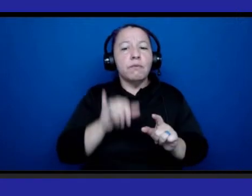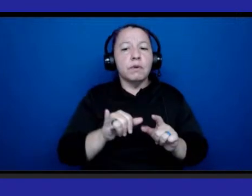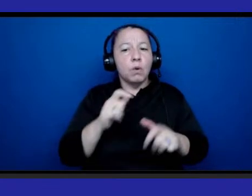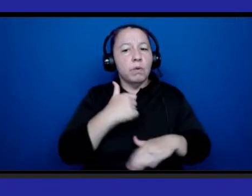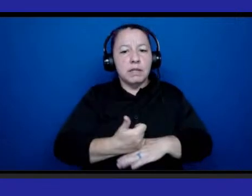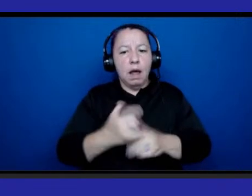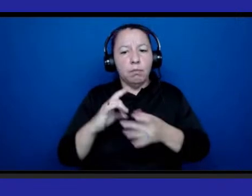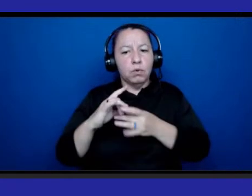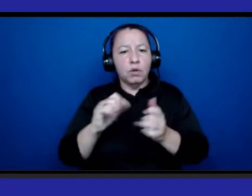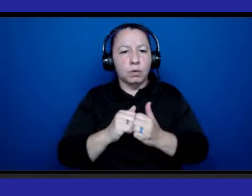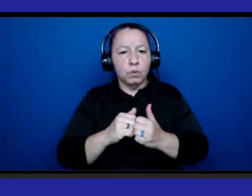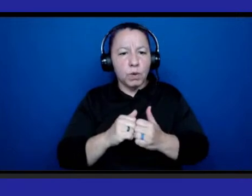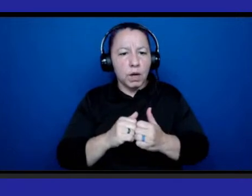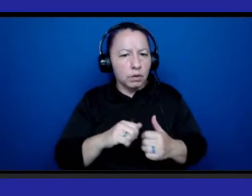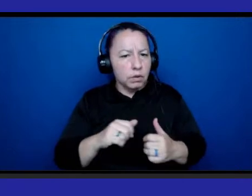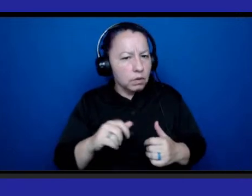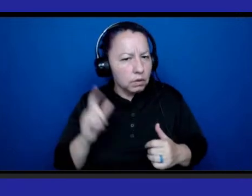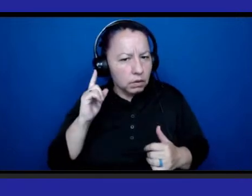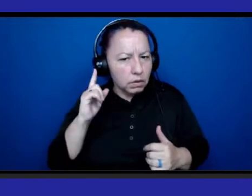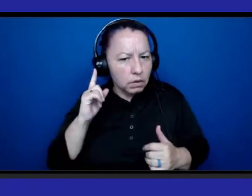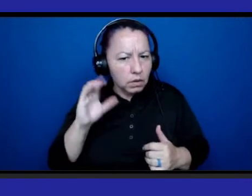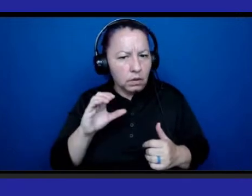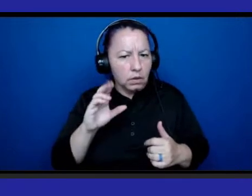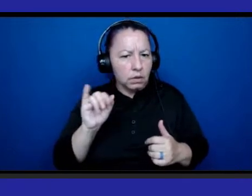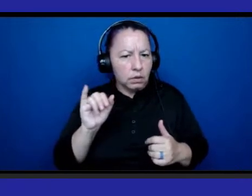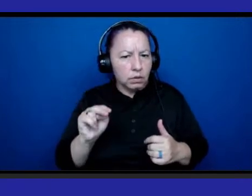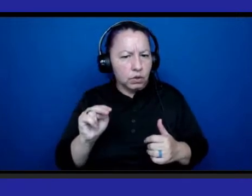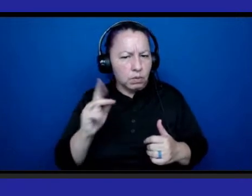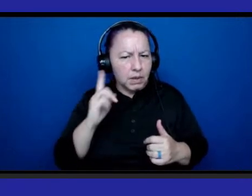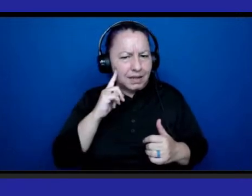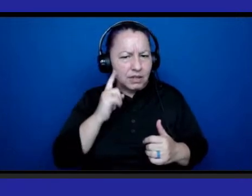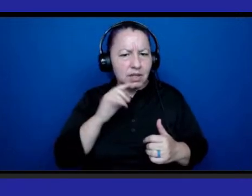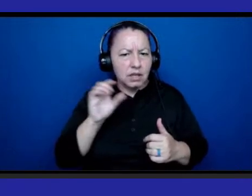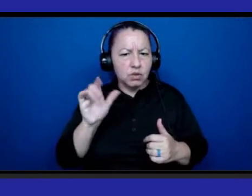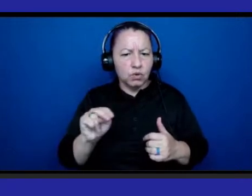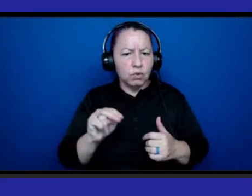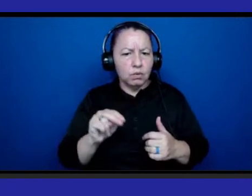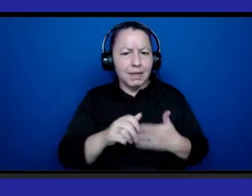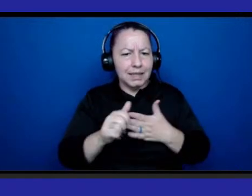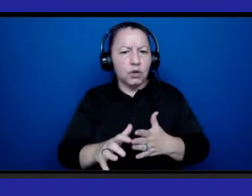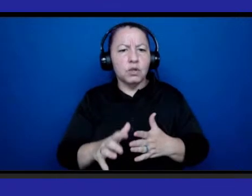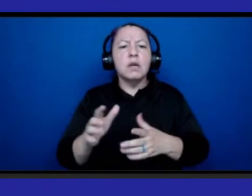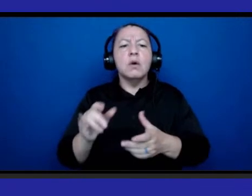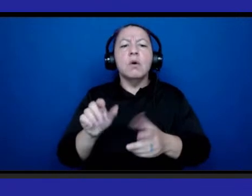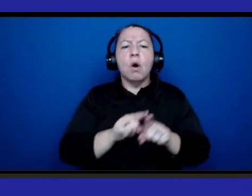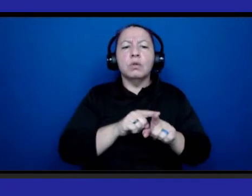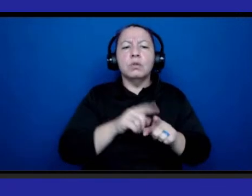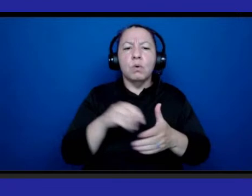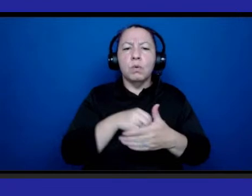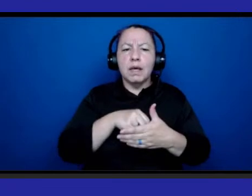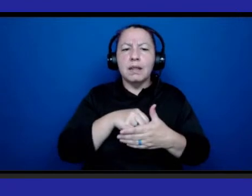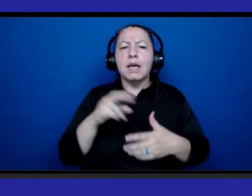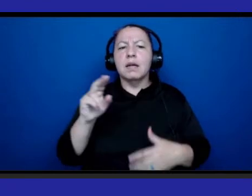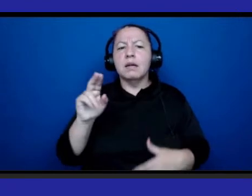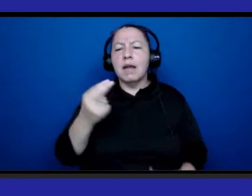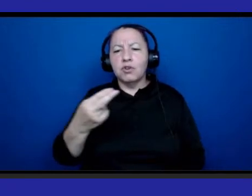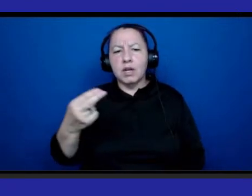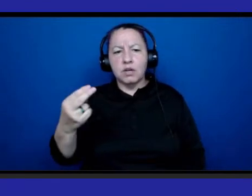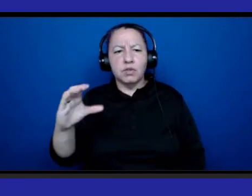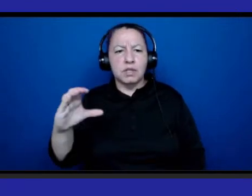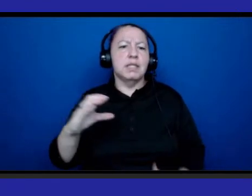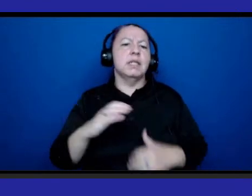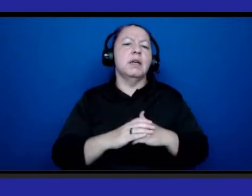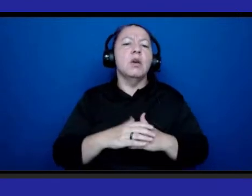CUNY leaders. We have also established relationships with leaders within the New York City Health and Hospitals Corporation, so that way we have proper